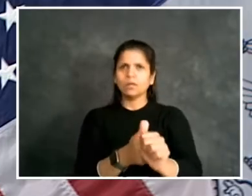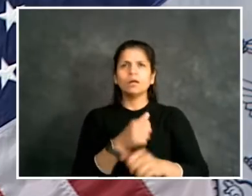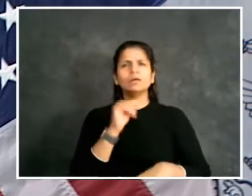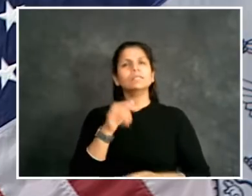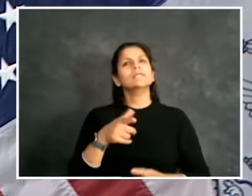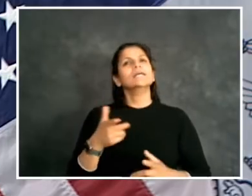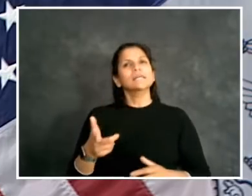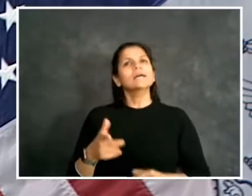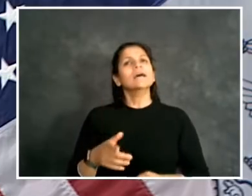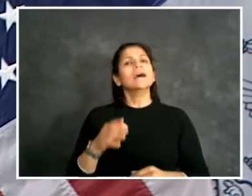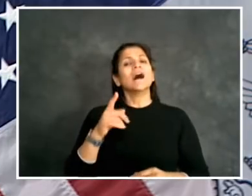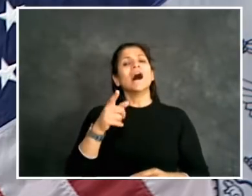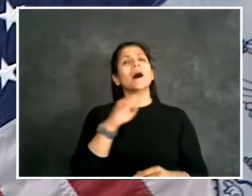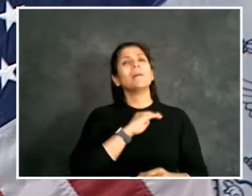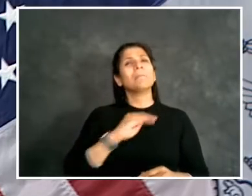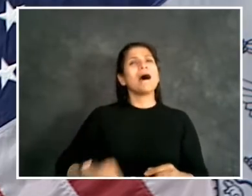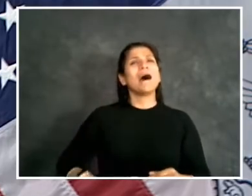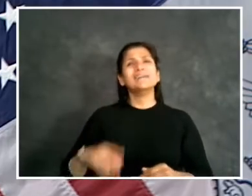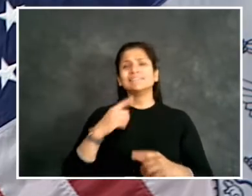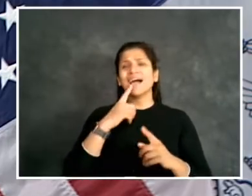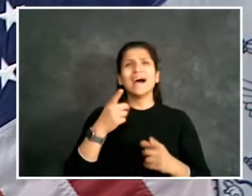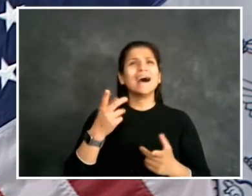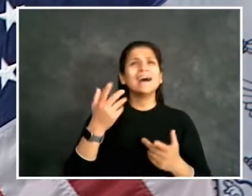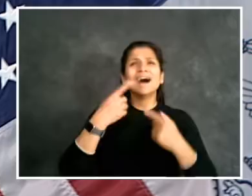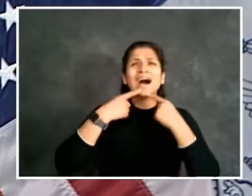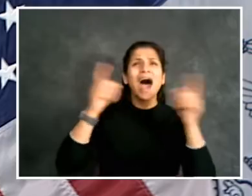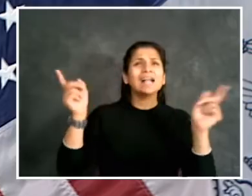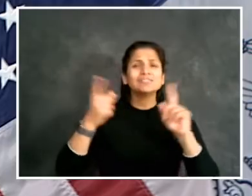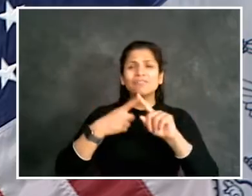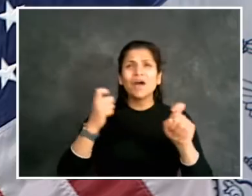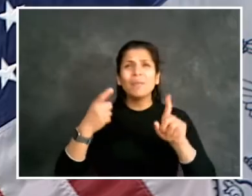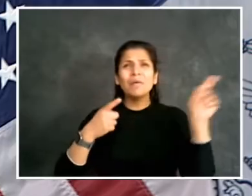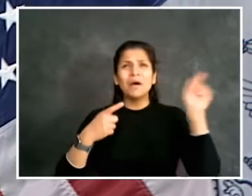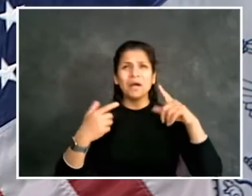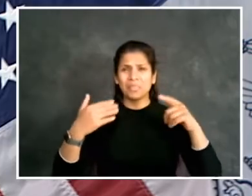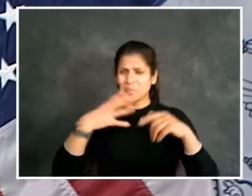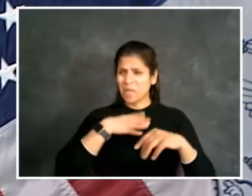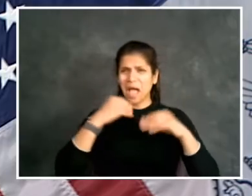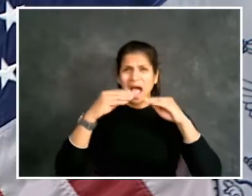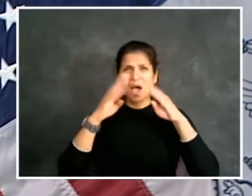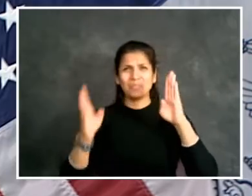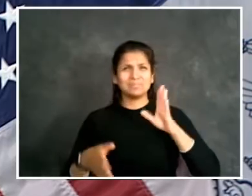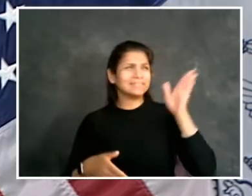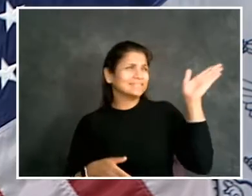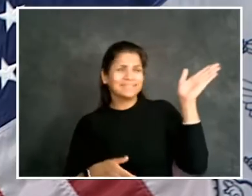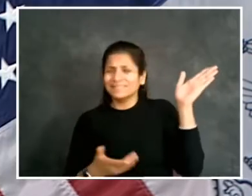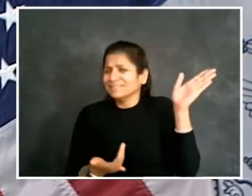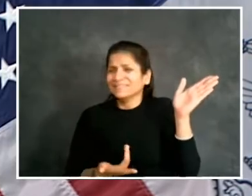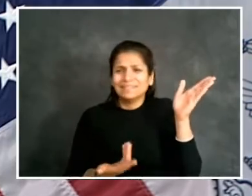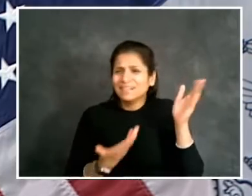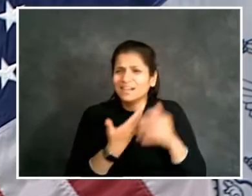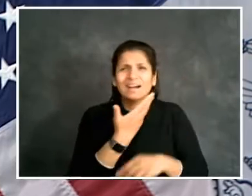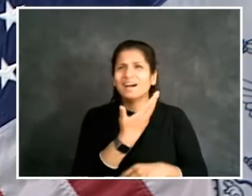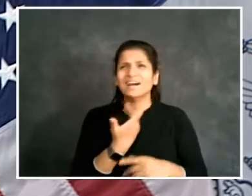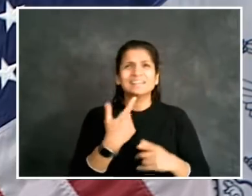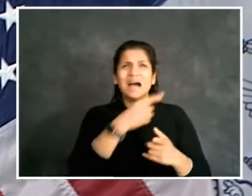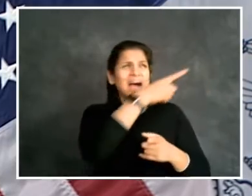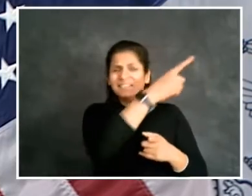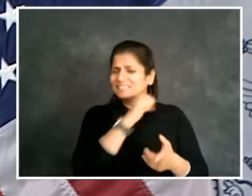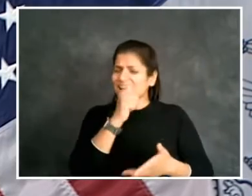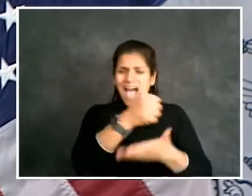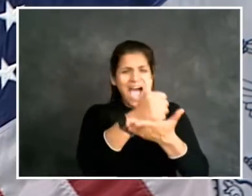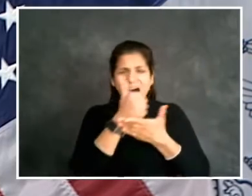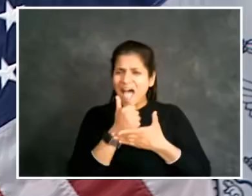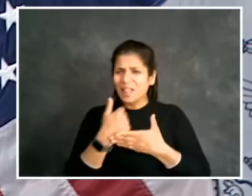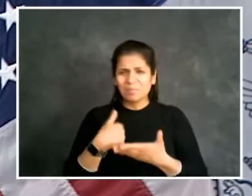House since January. We've gotten the biggest moving target in the history of the United States of America. No 2 days are the same. I